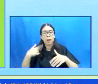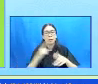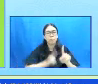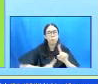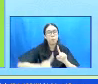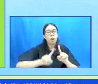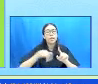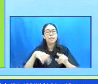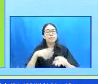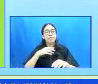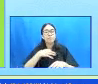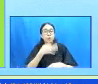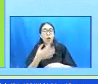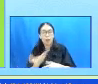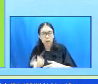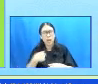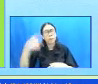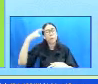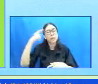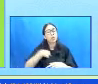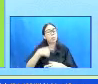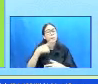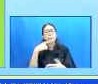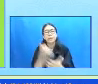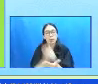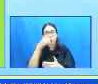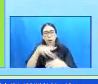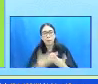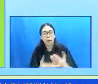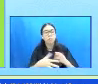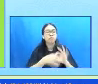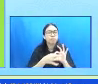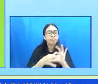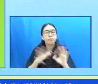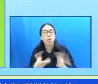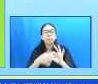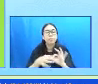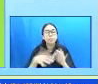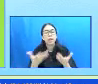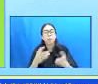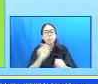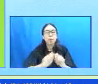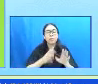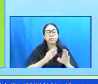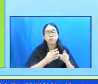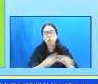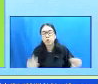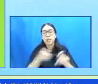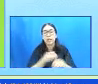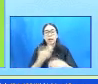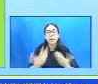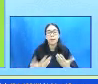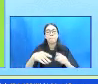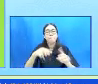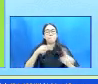shape the solutions using the gender lens, using social inclusion so that it is reflected in the design, implementation,